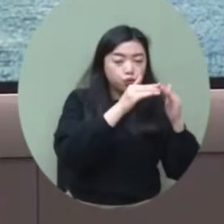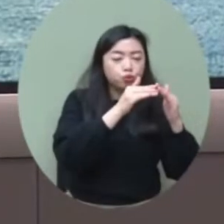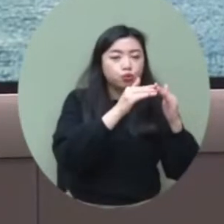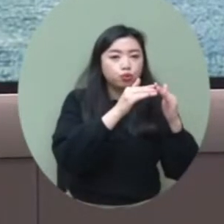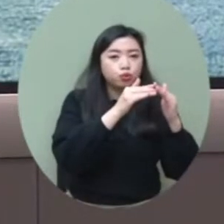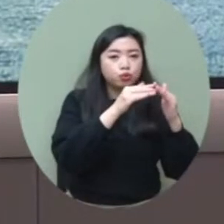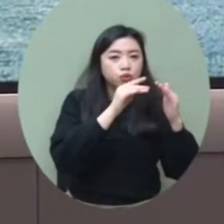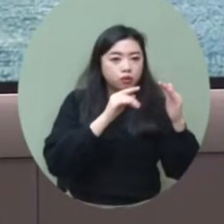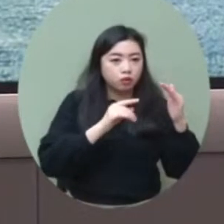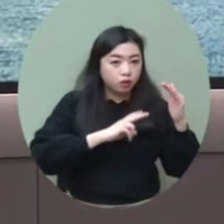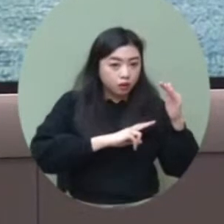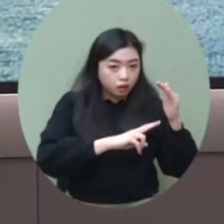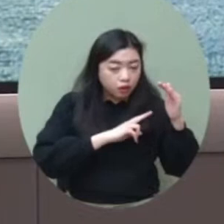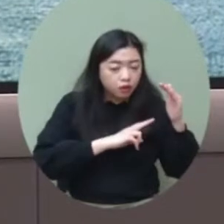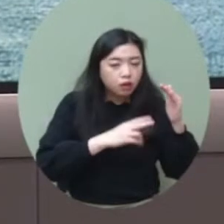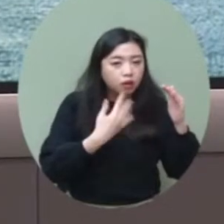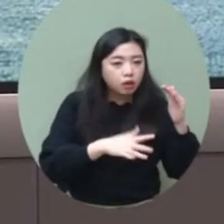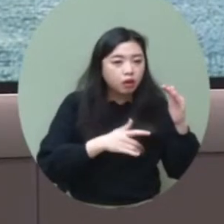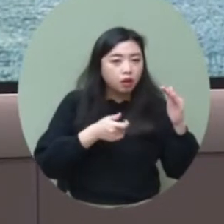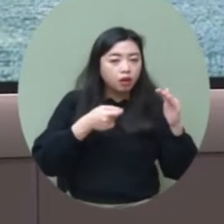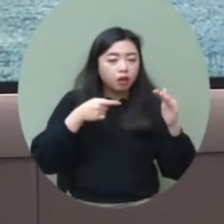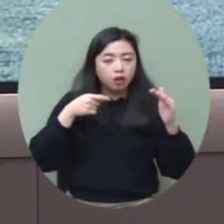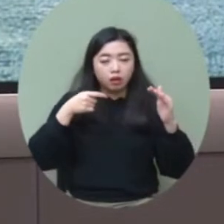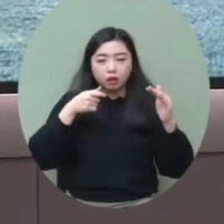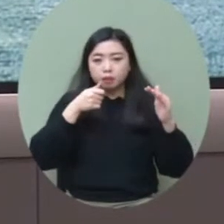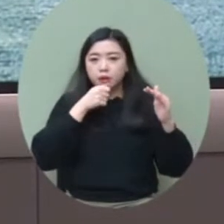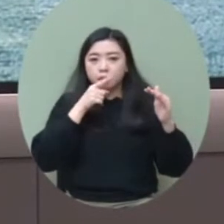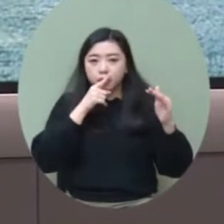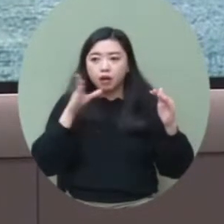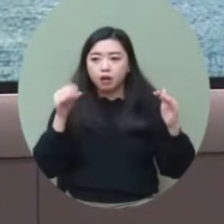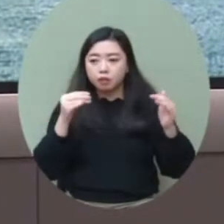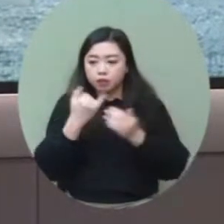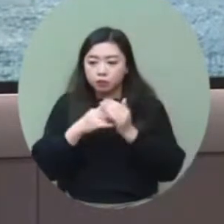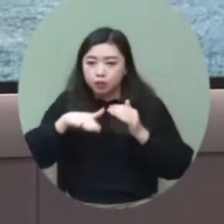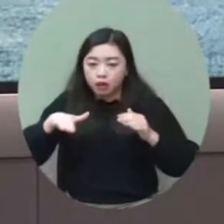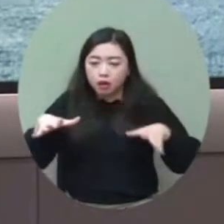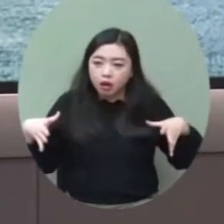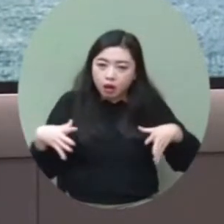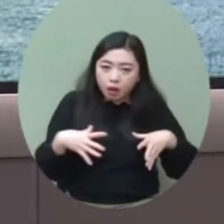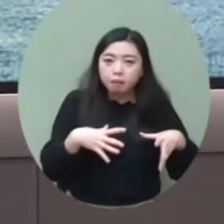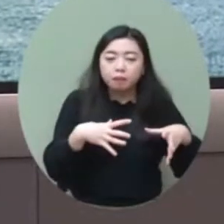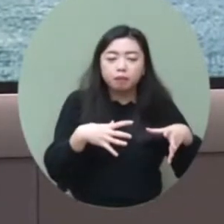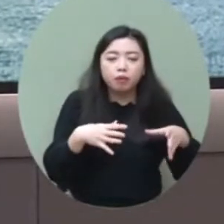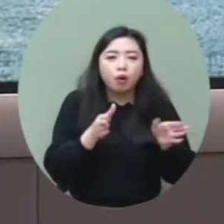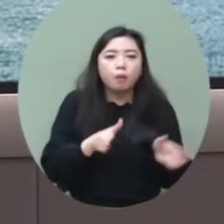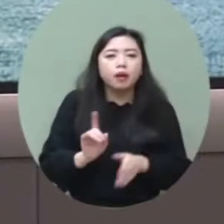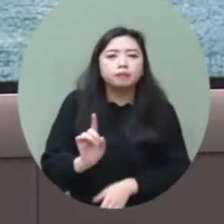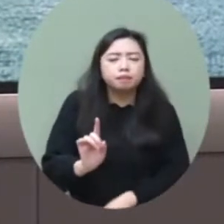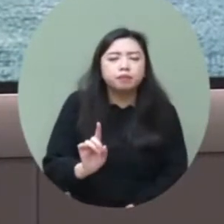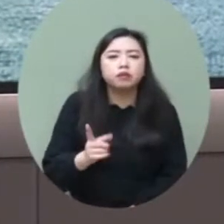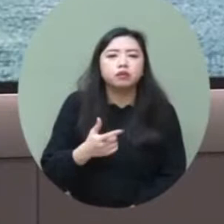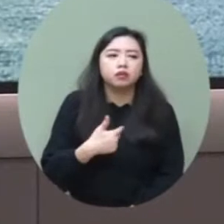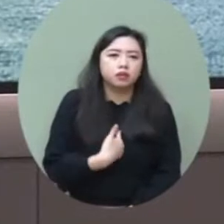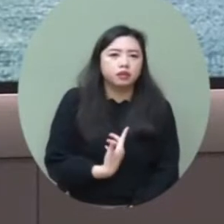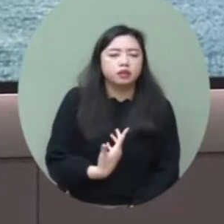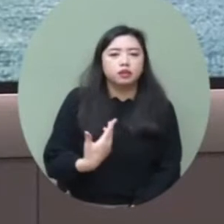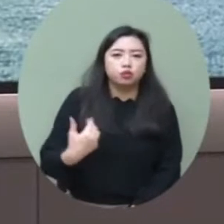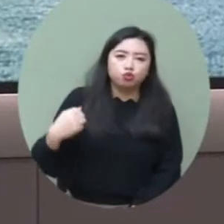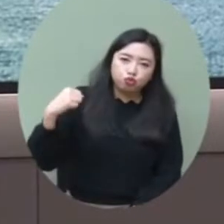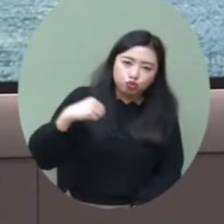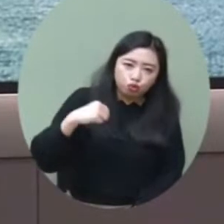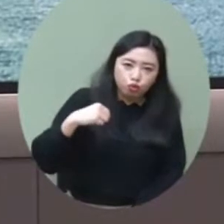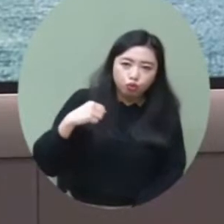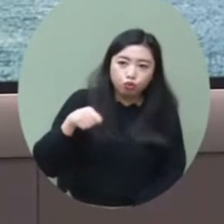to arrange the children and the parent who are be confirmed to be COVID positive in the same hospital in order